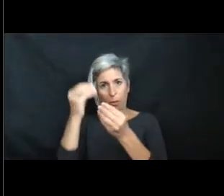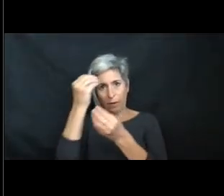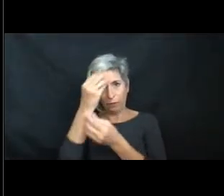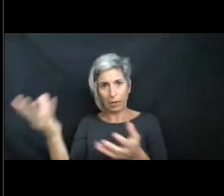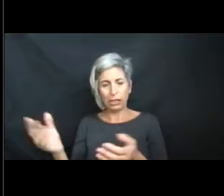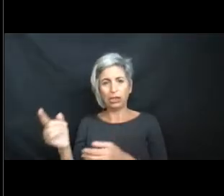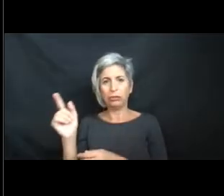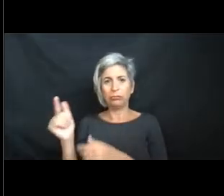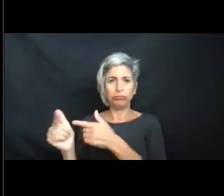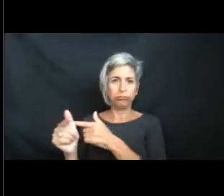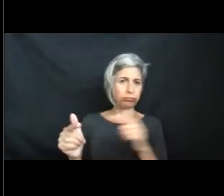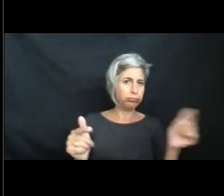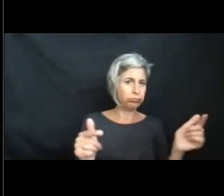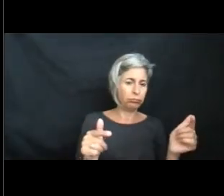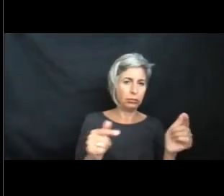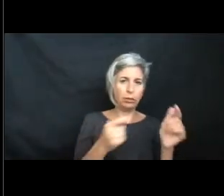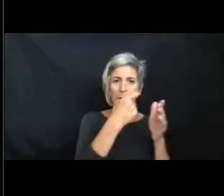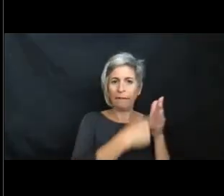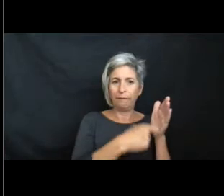you to a fee schedule.